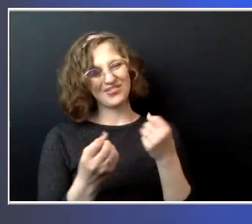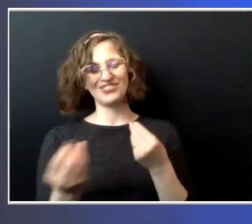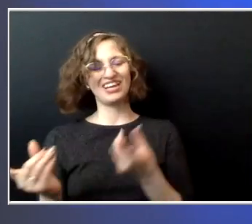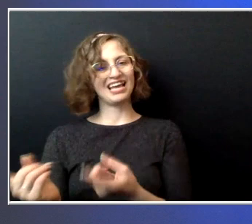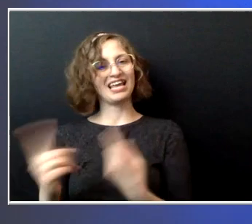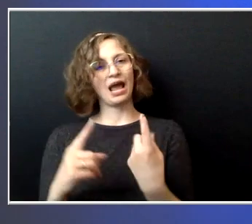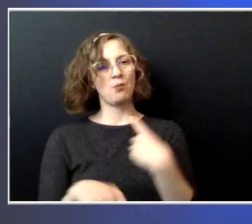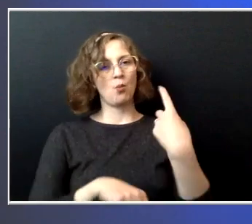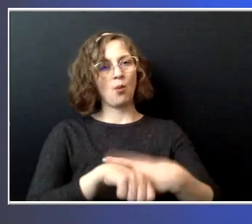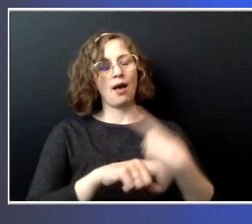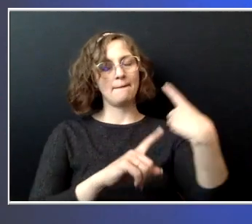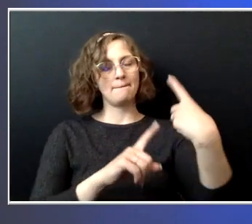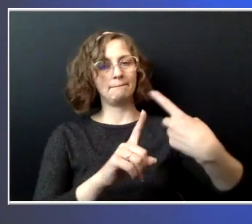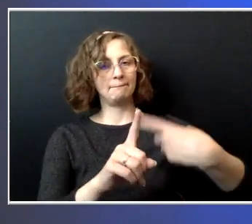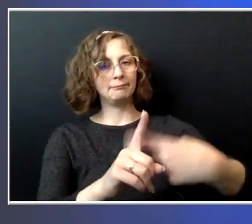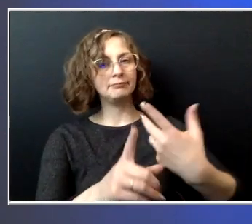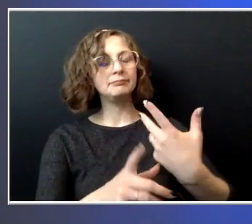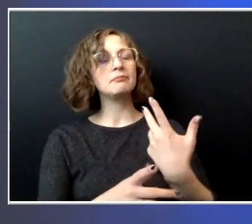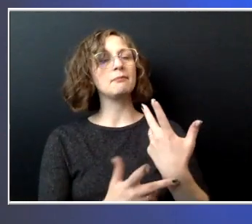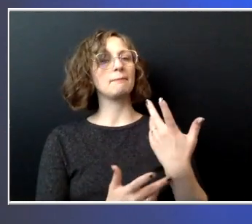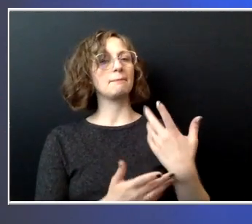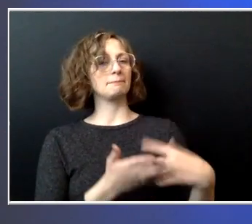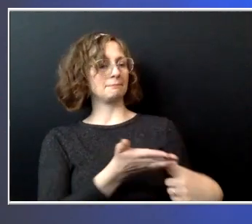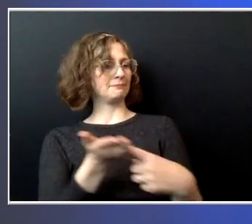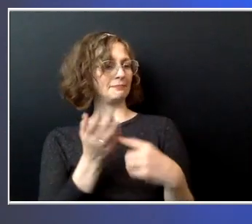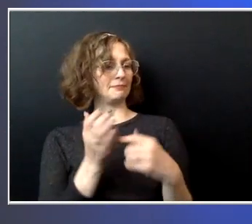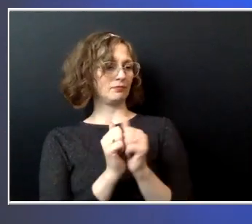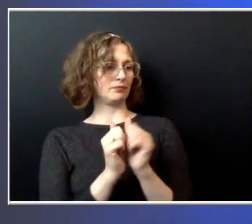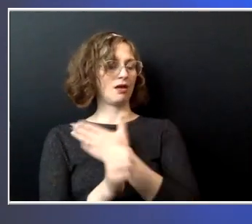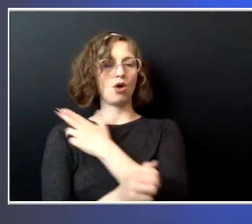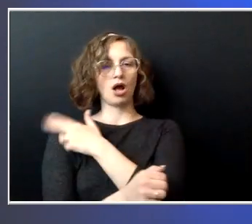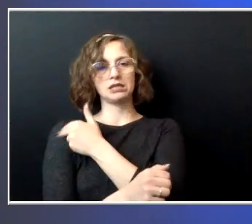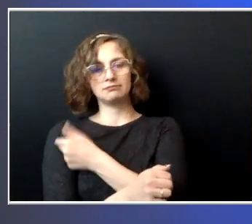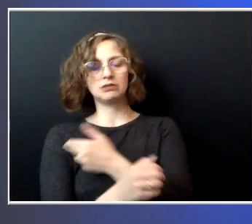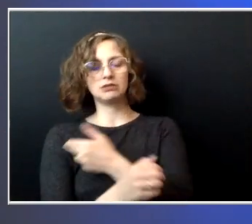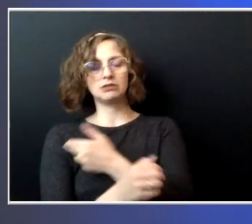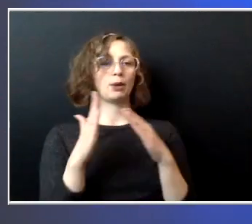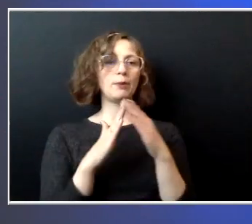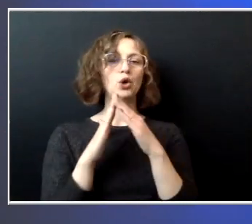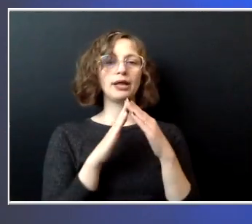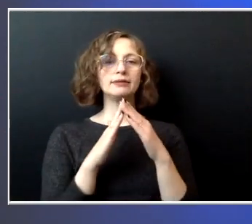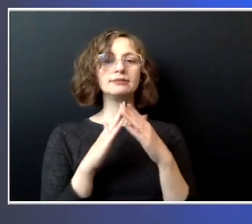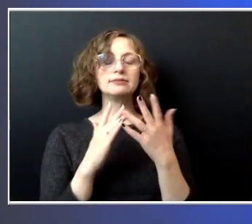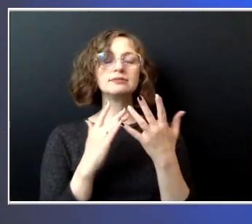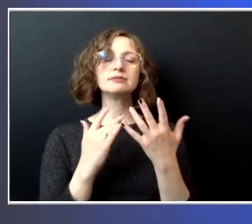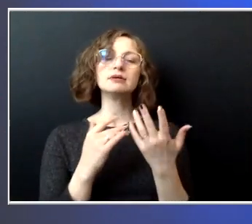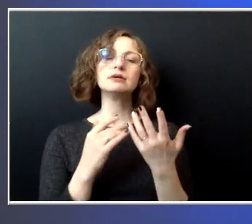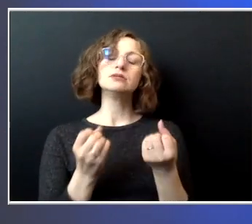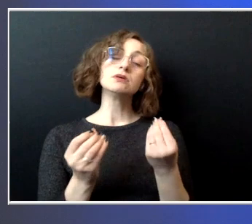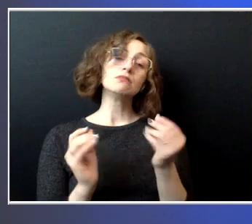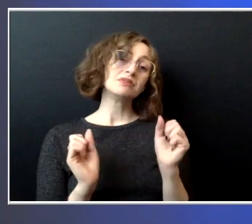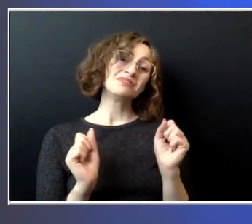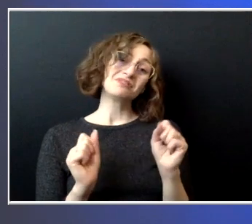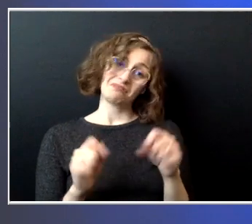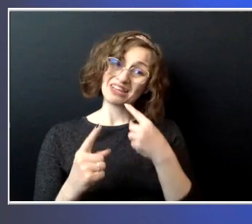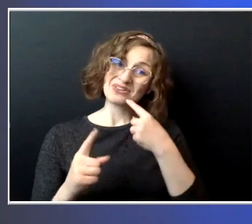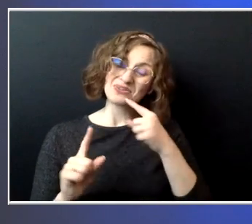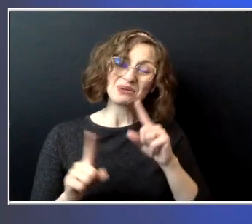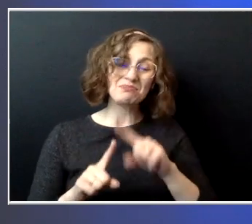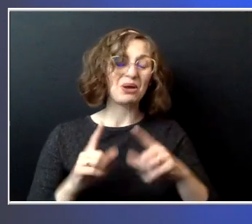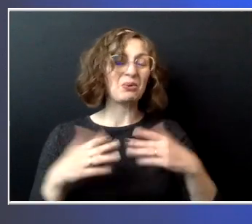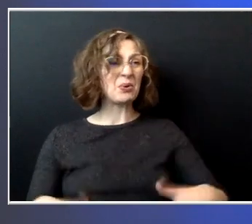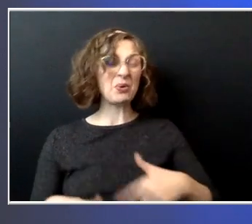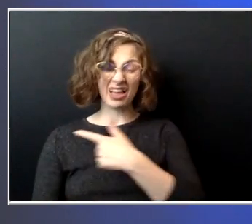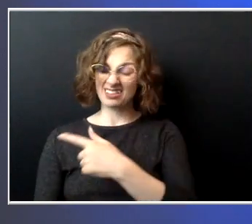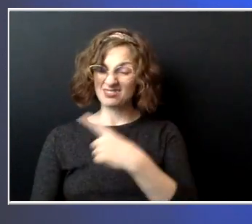our community, and surrounding communities that we wouldn't have otherwise had. So it can be done, but again, you can imagine he's taking a day out of